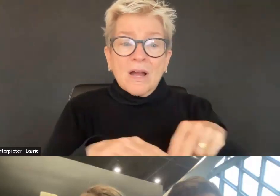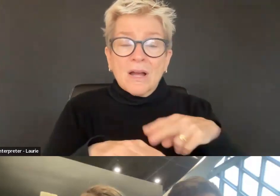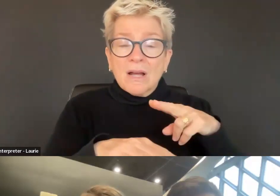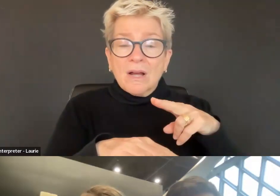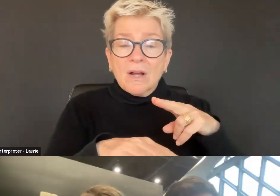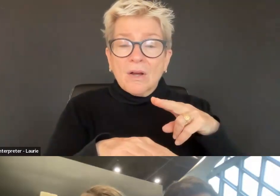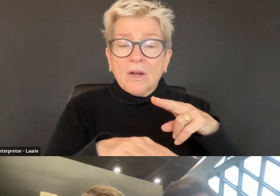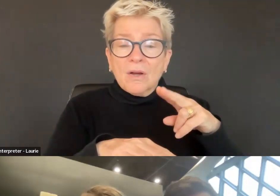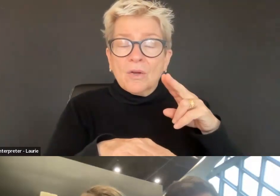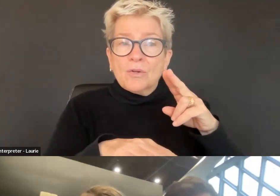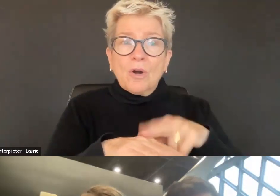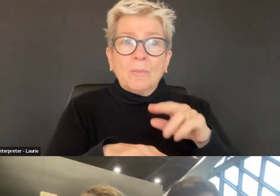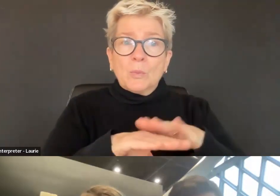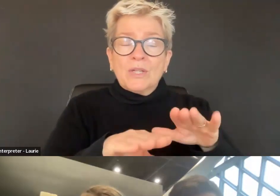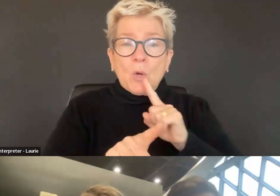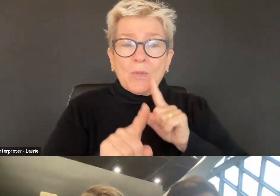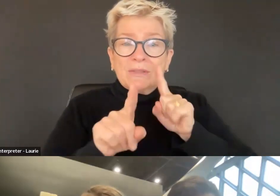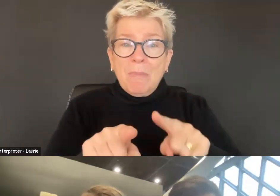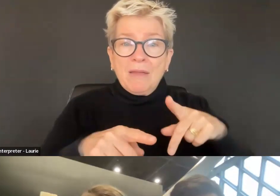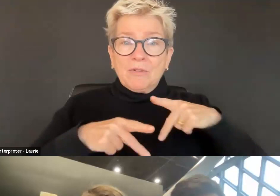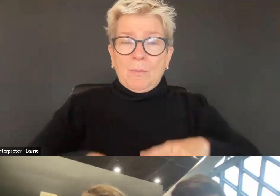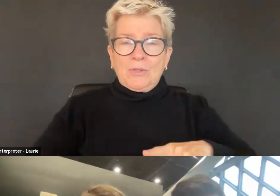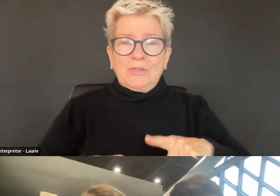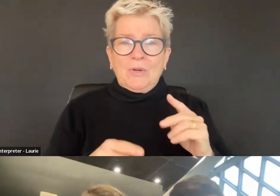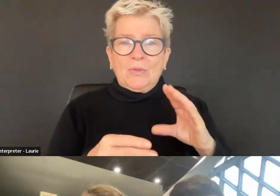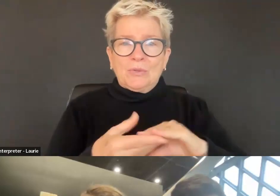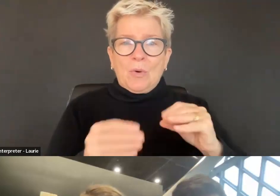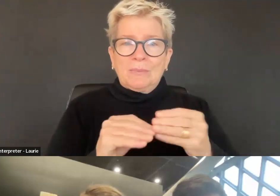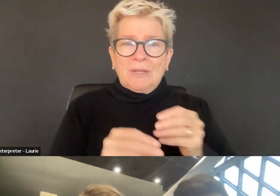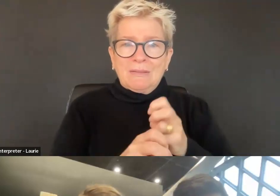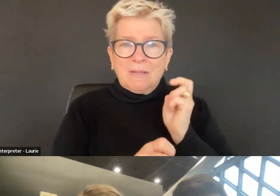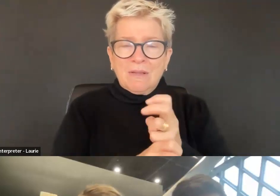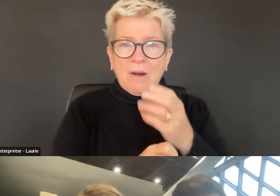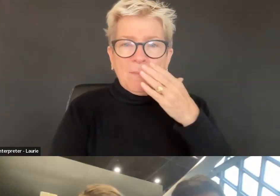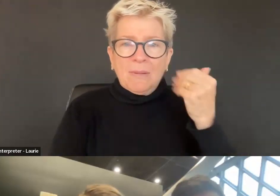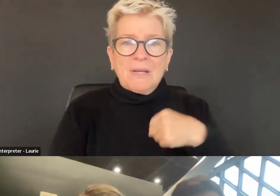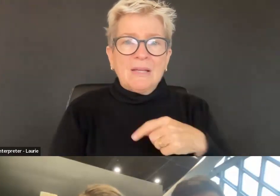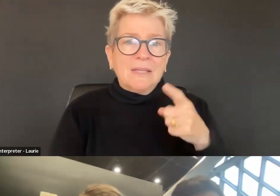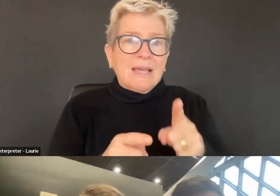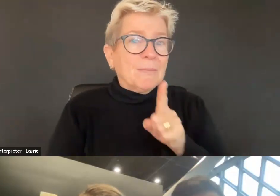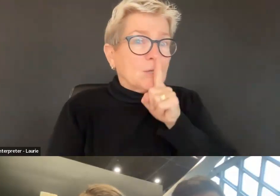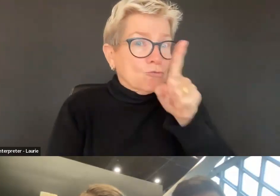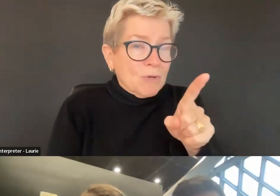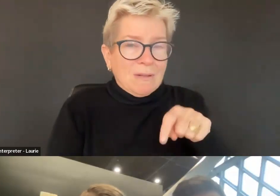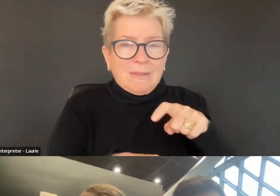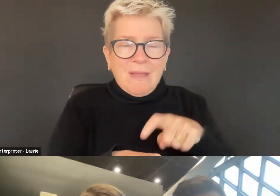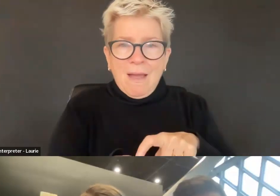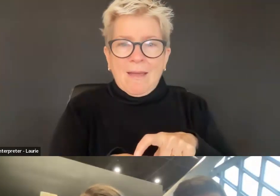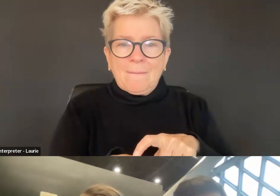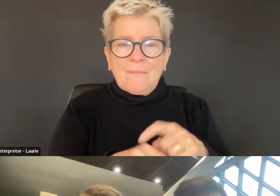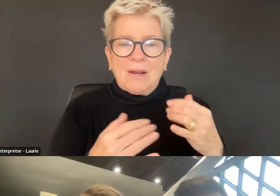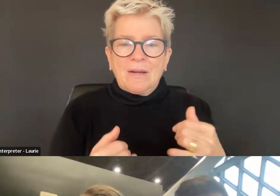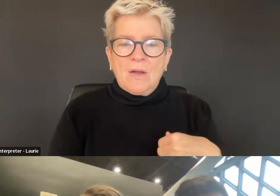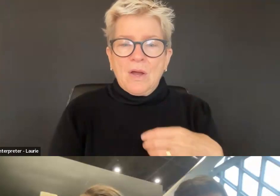personal stories because it's hard many times to do so. But since this is happening in real time, I wish I